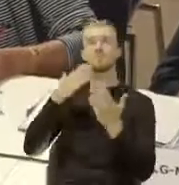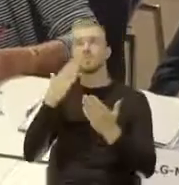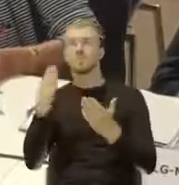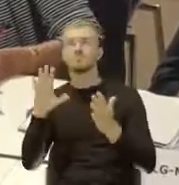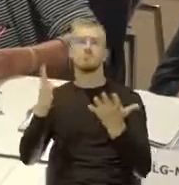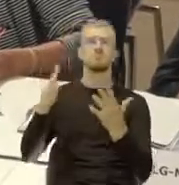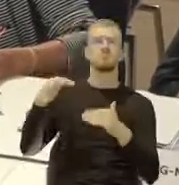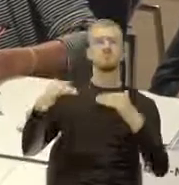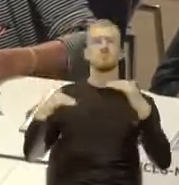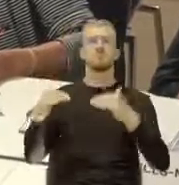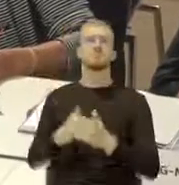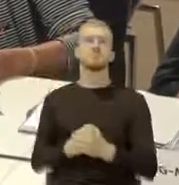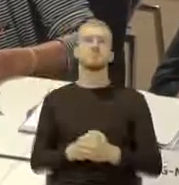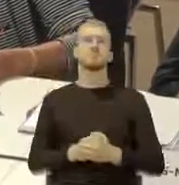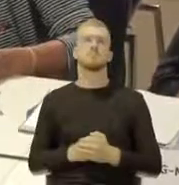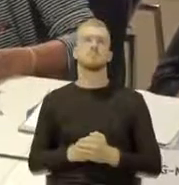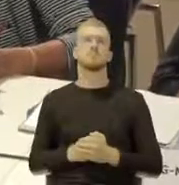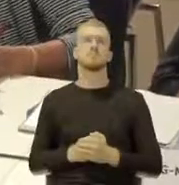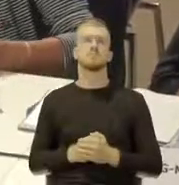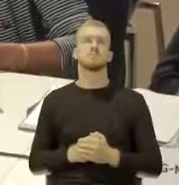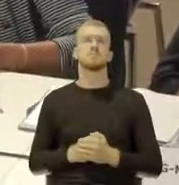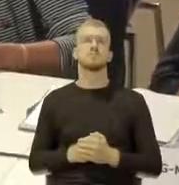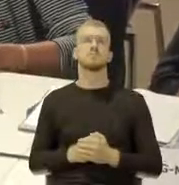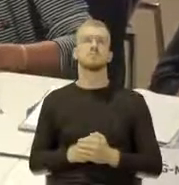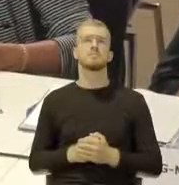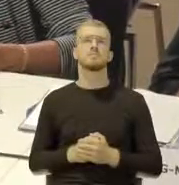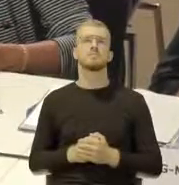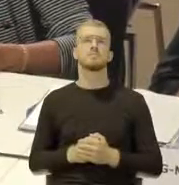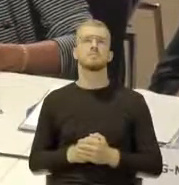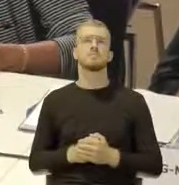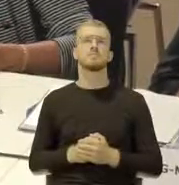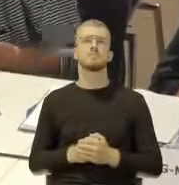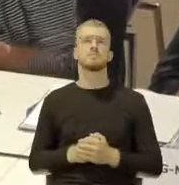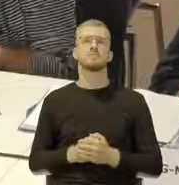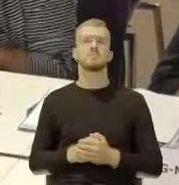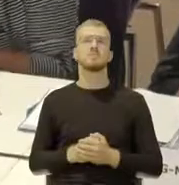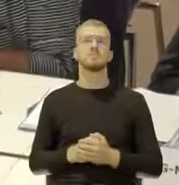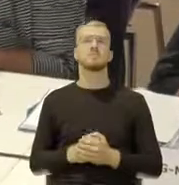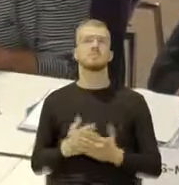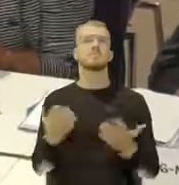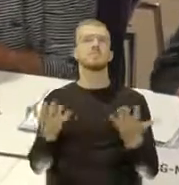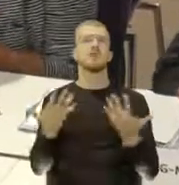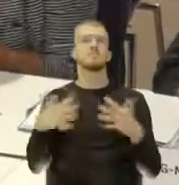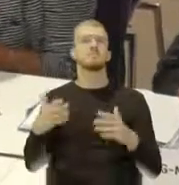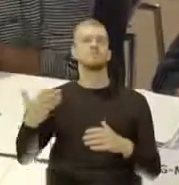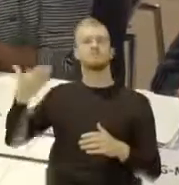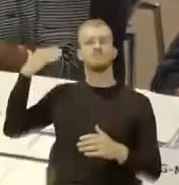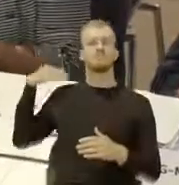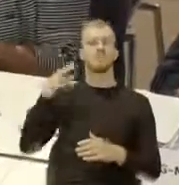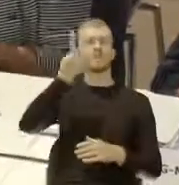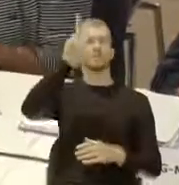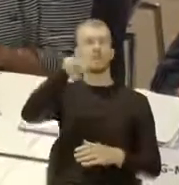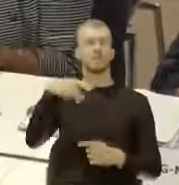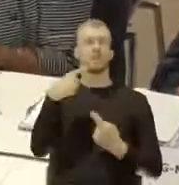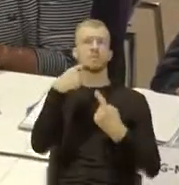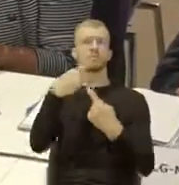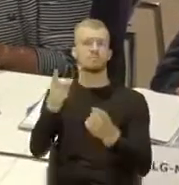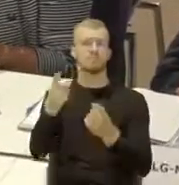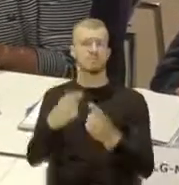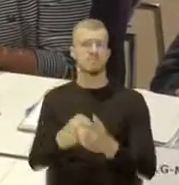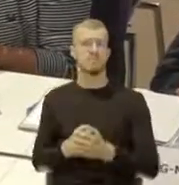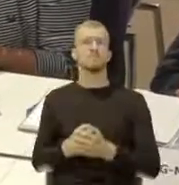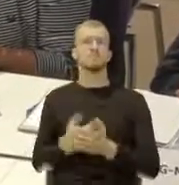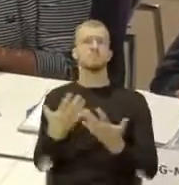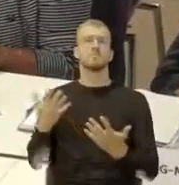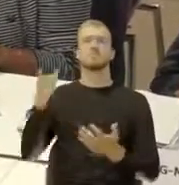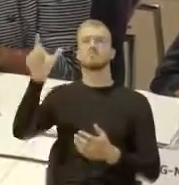Task Force last February. Welcome. Thank you, Emilia, for the invitation. So as Emilia said, I've been engaging in a series of